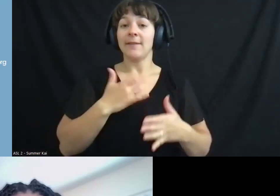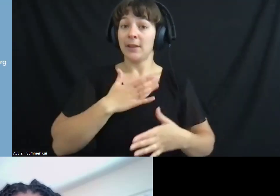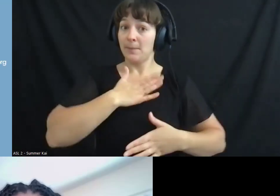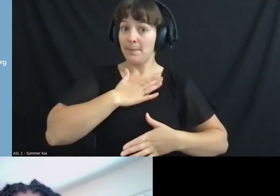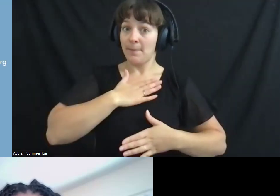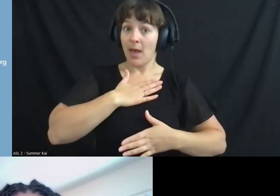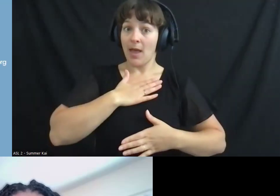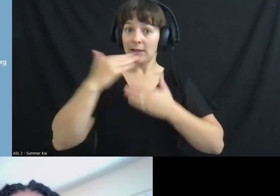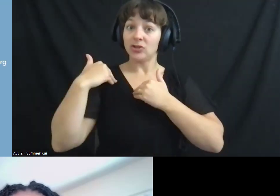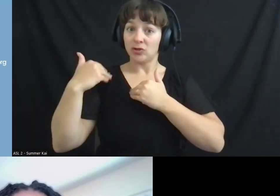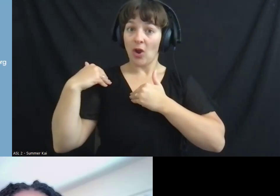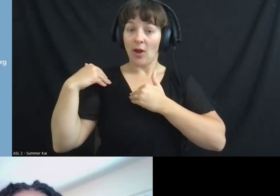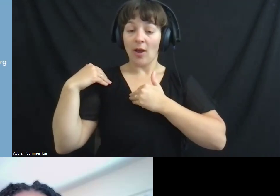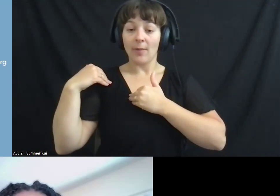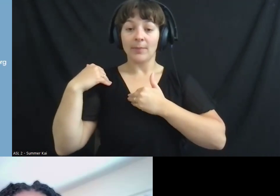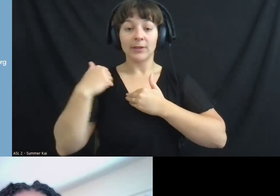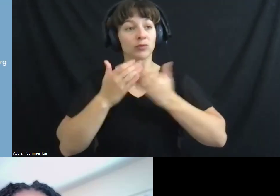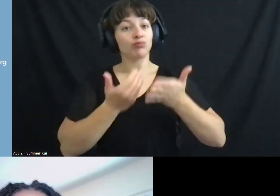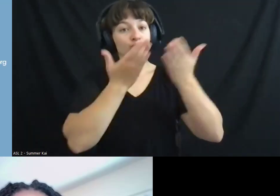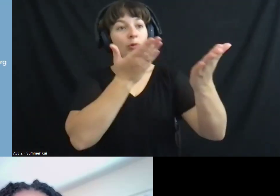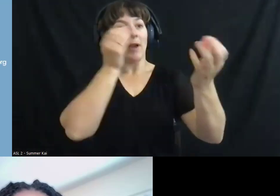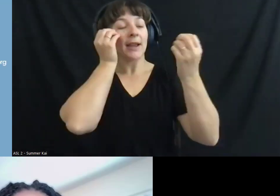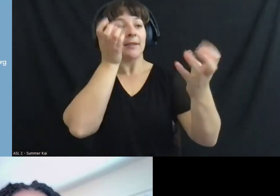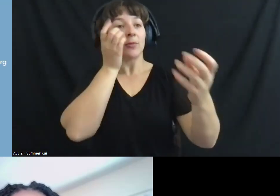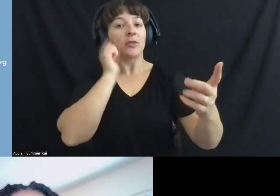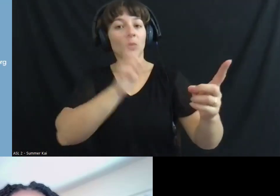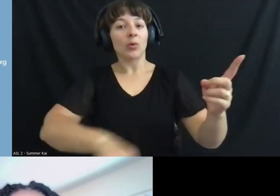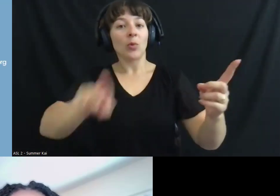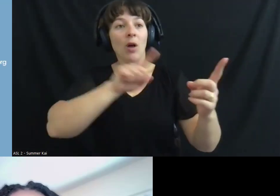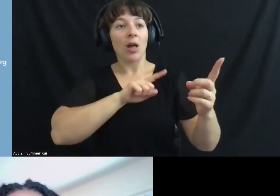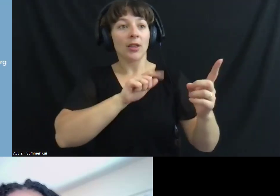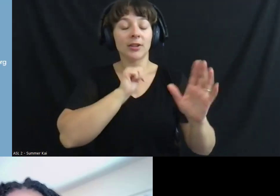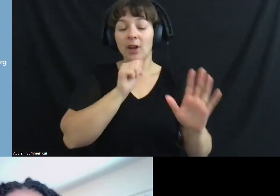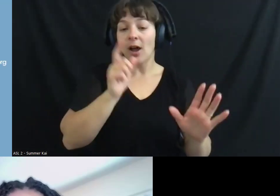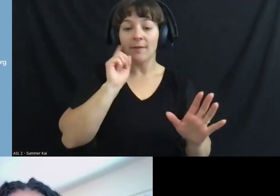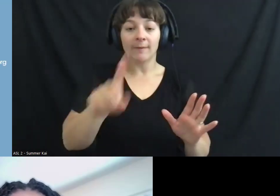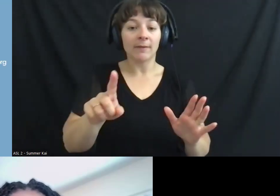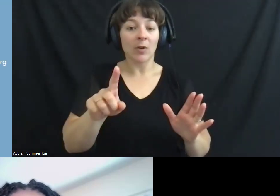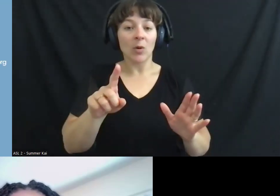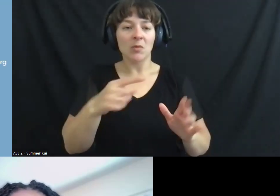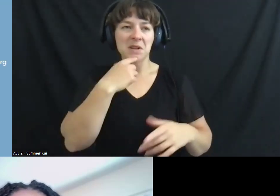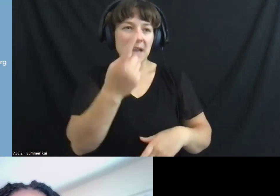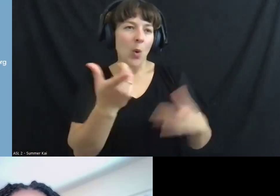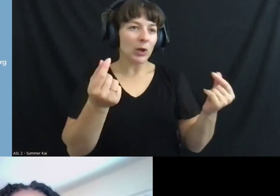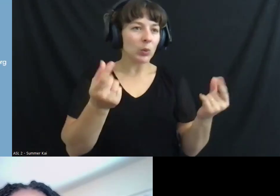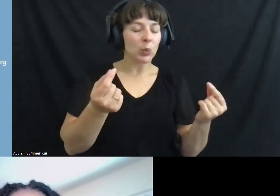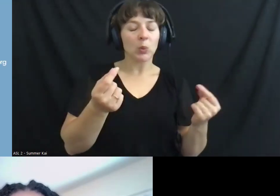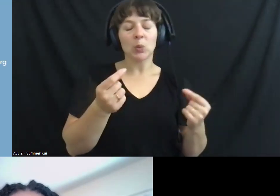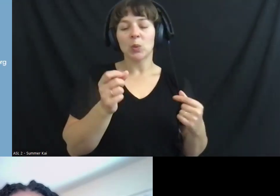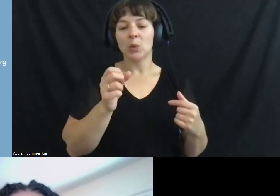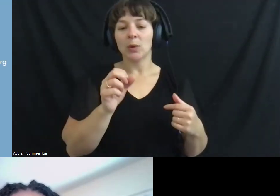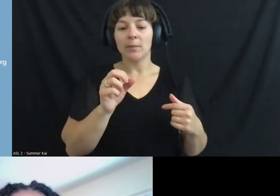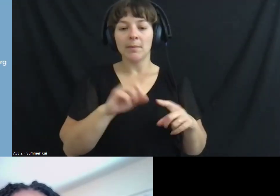job is to bring this information to you all. It's not to tell folks what to do, but it's to bring